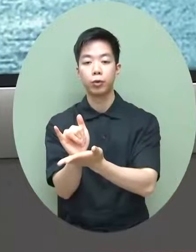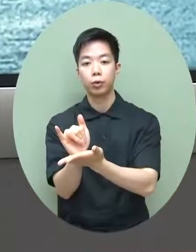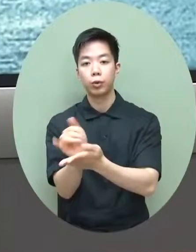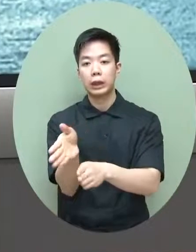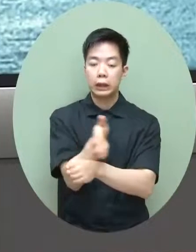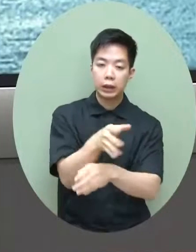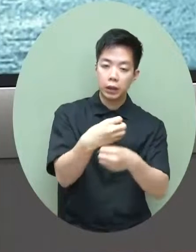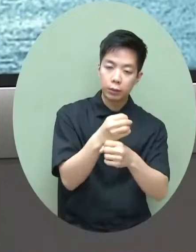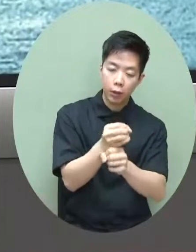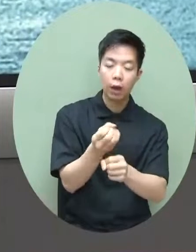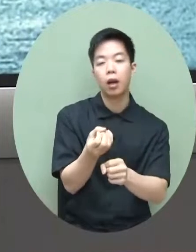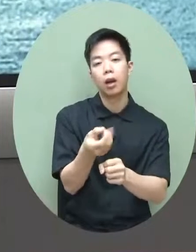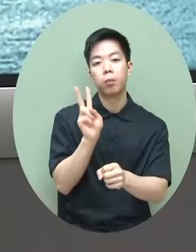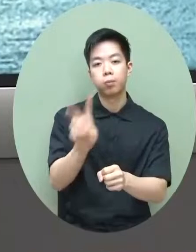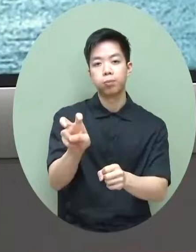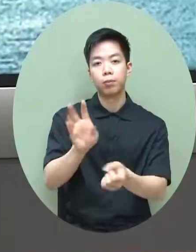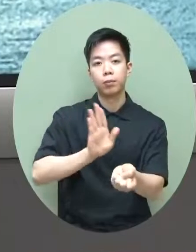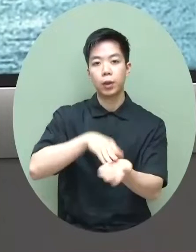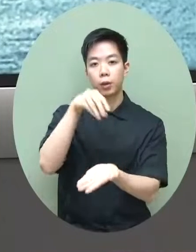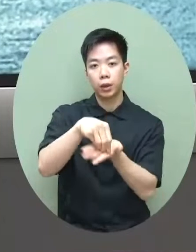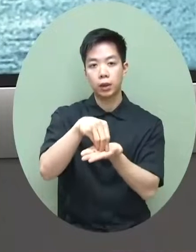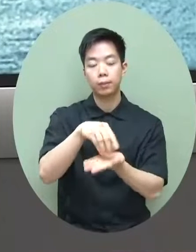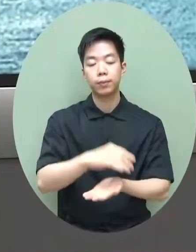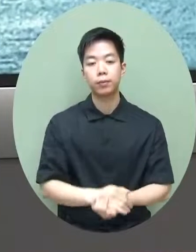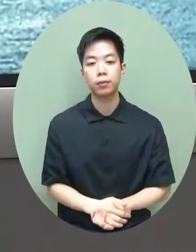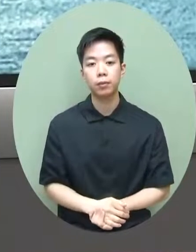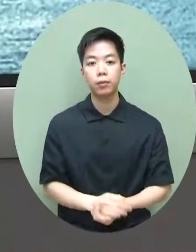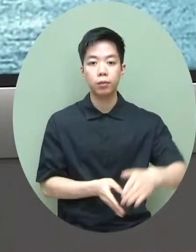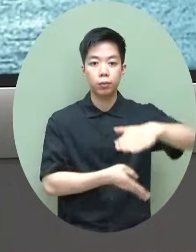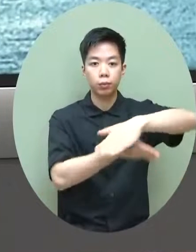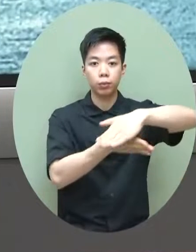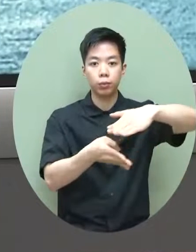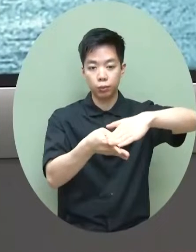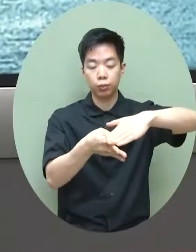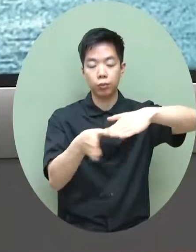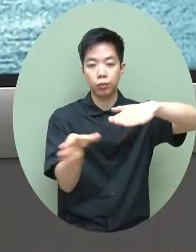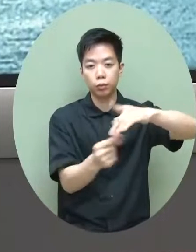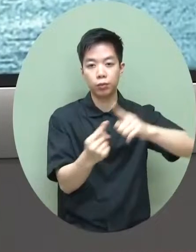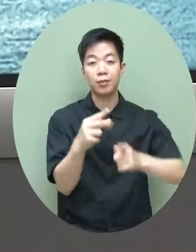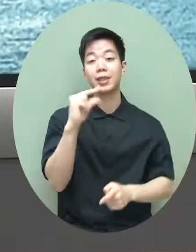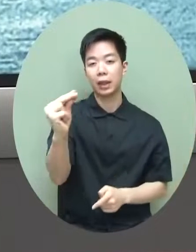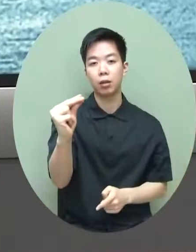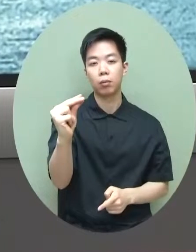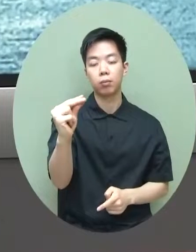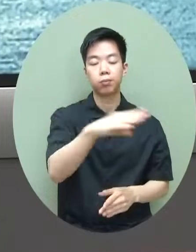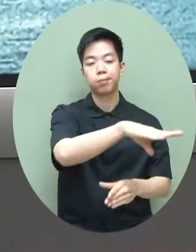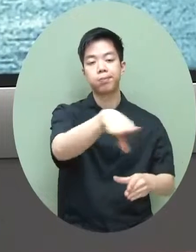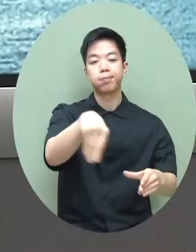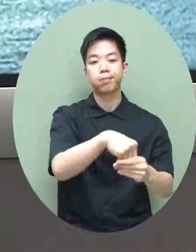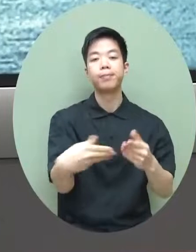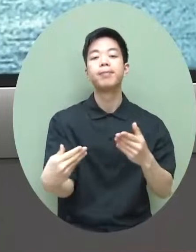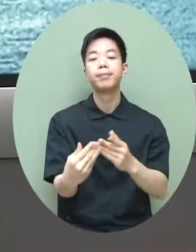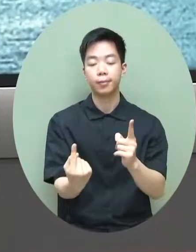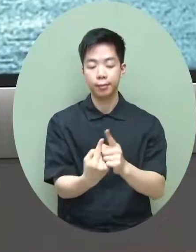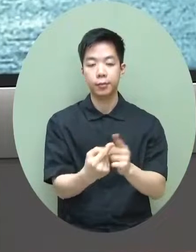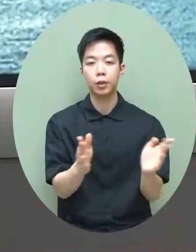patients found to be positive upon hospital admission screening, and 7 patients sharing the same cubicle are